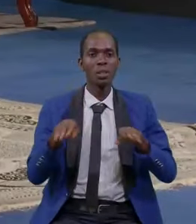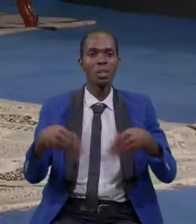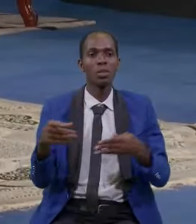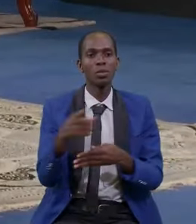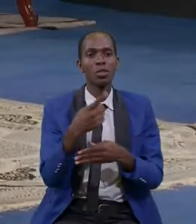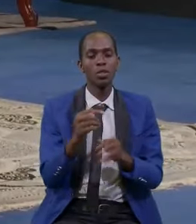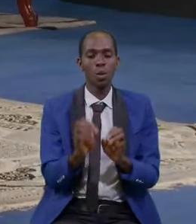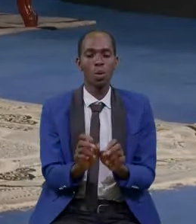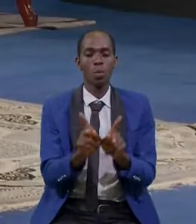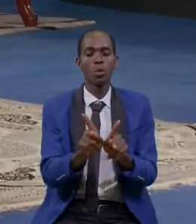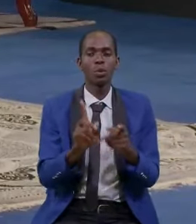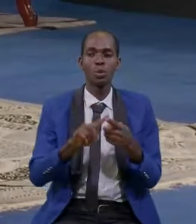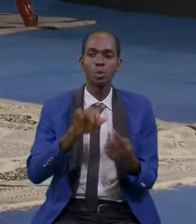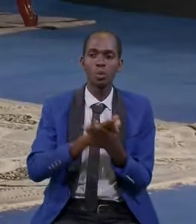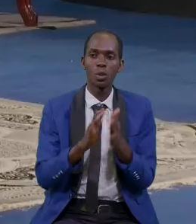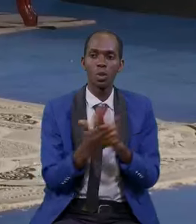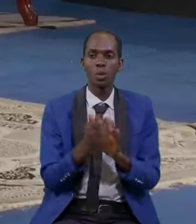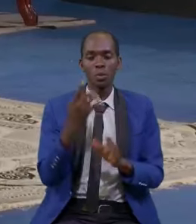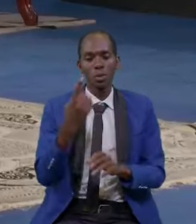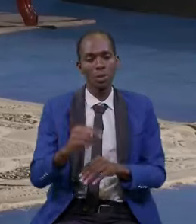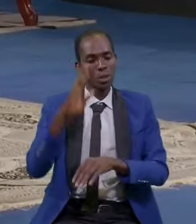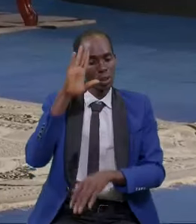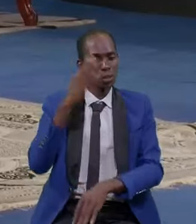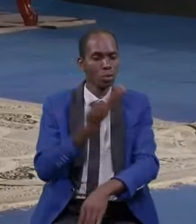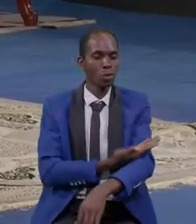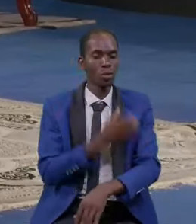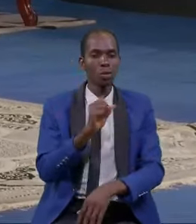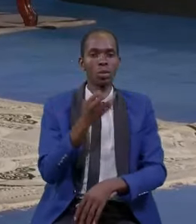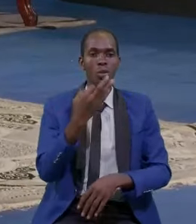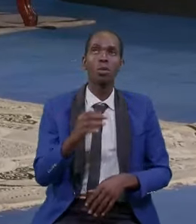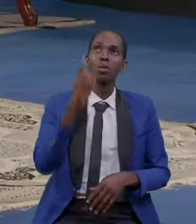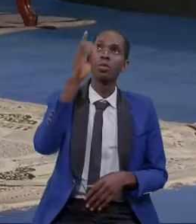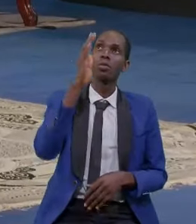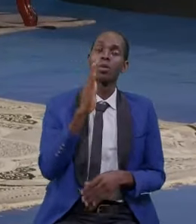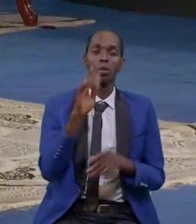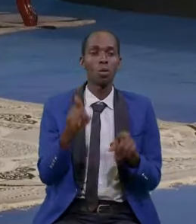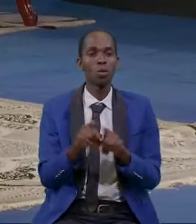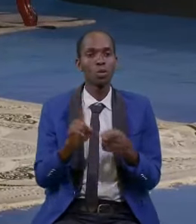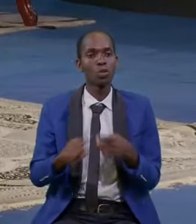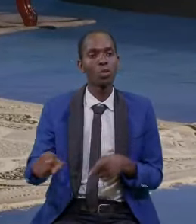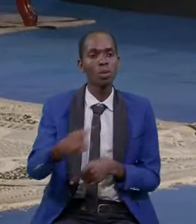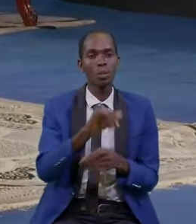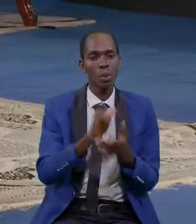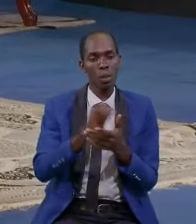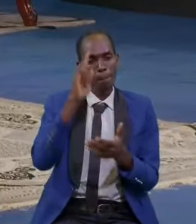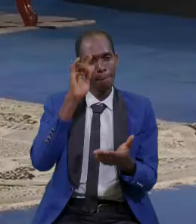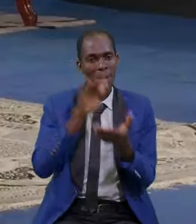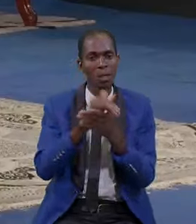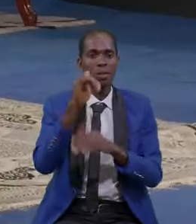the sons of God, even to them that believe on